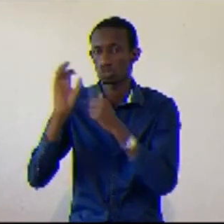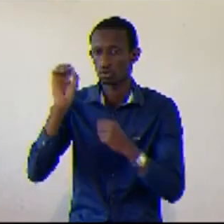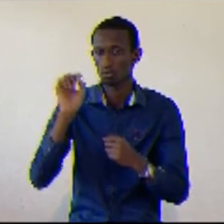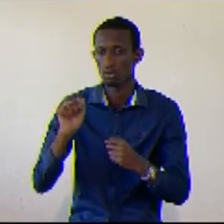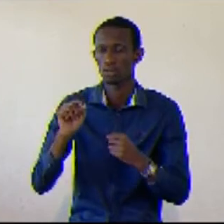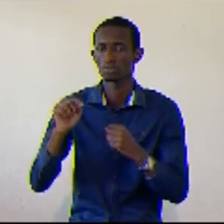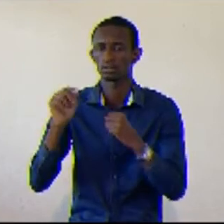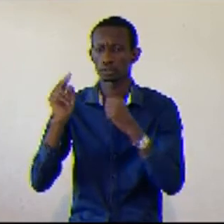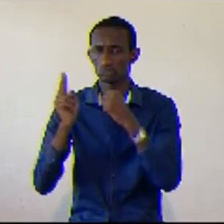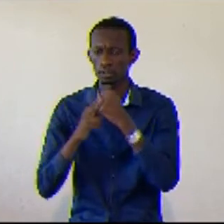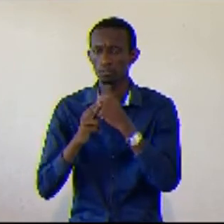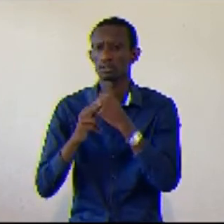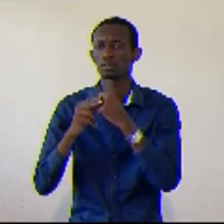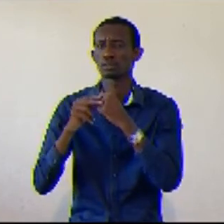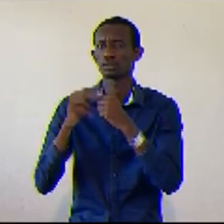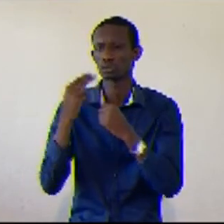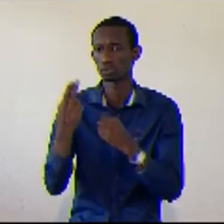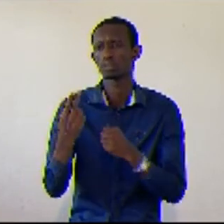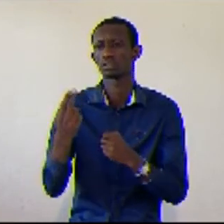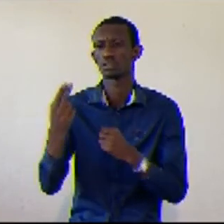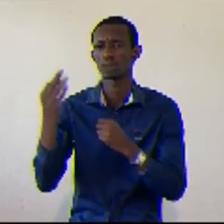0.71428. This is x1.